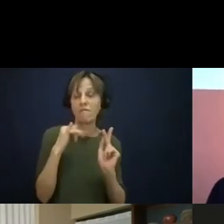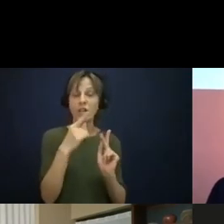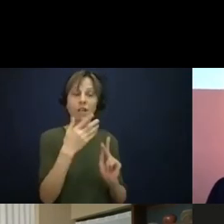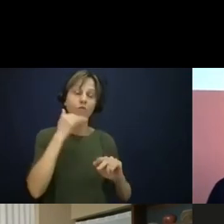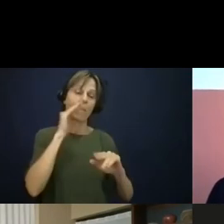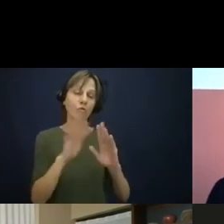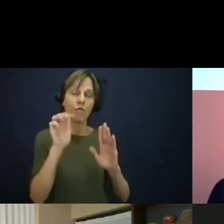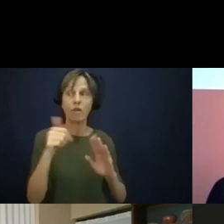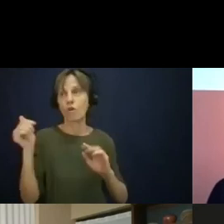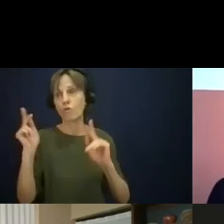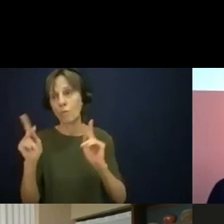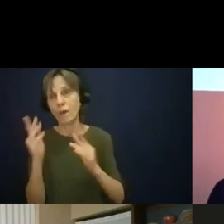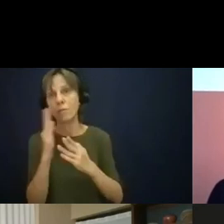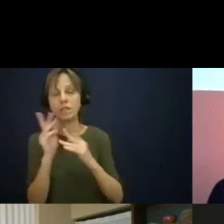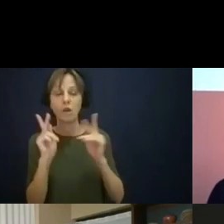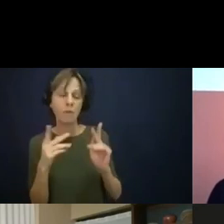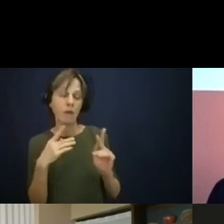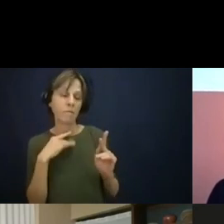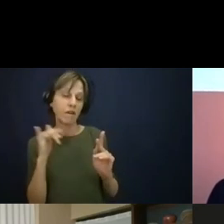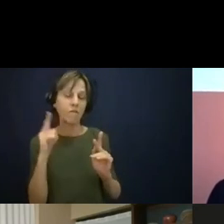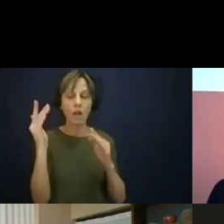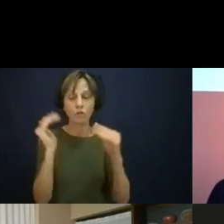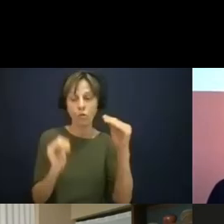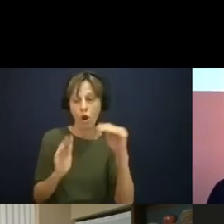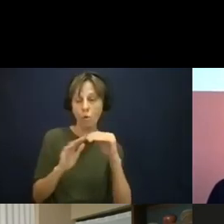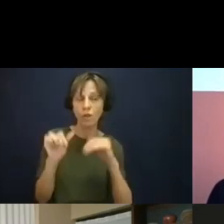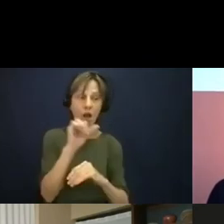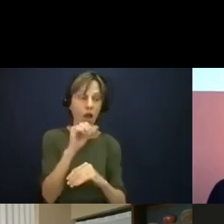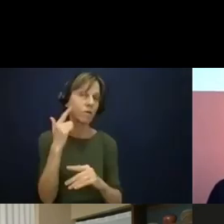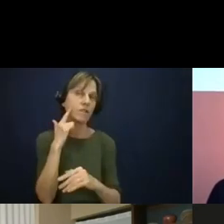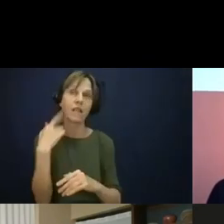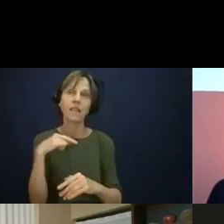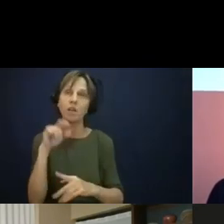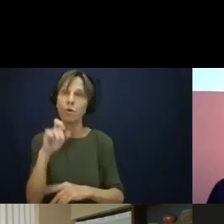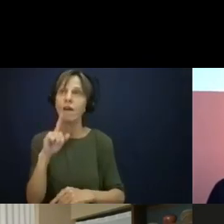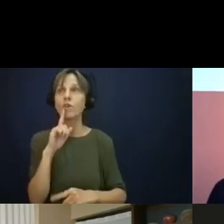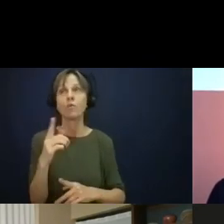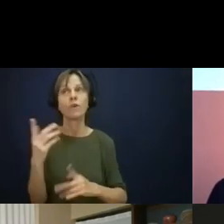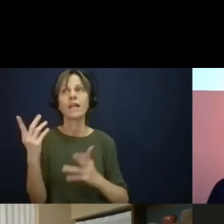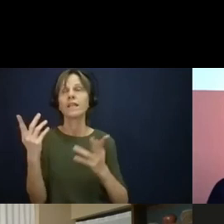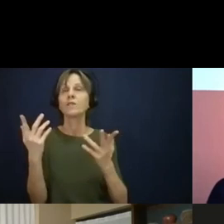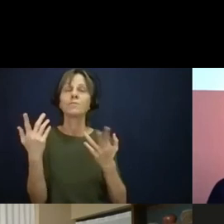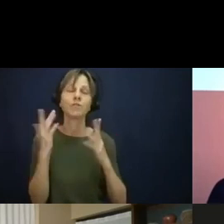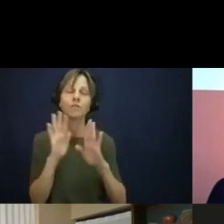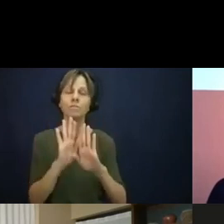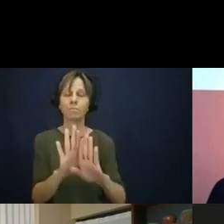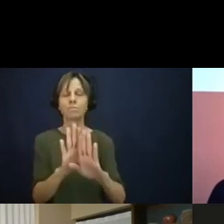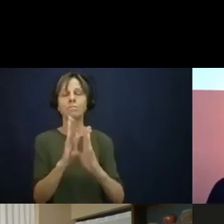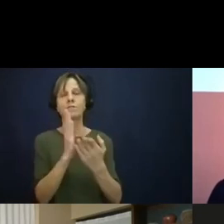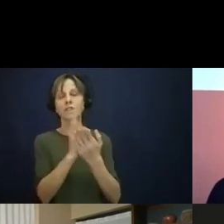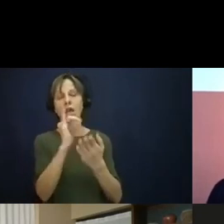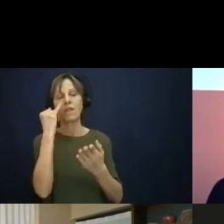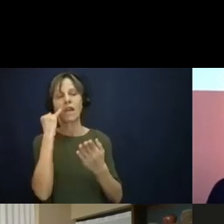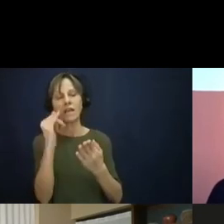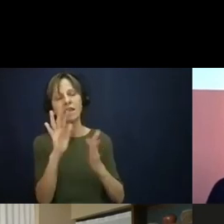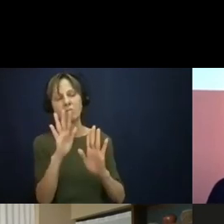people. And some people feel like they're lower than others. And I think we just have to really like get away from that idea and like be